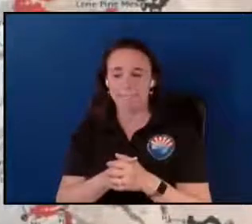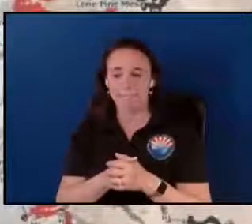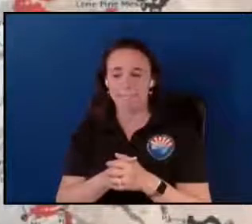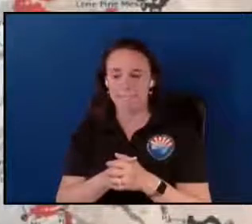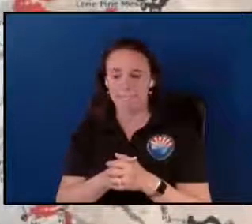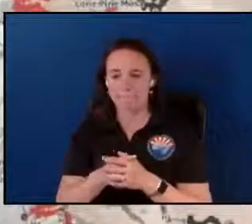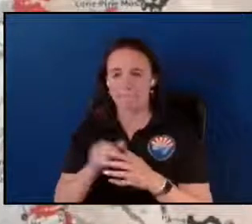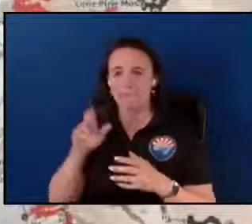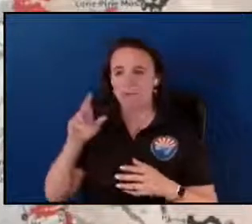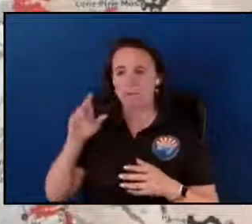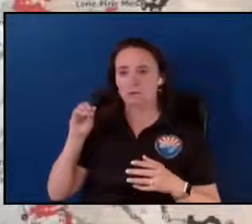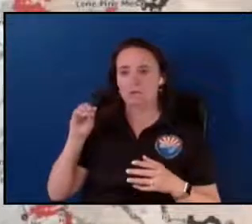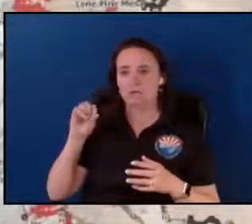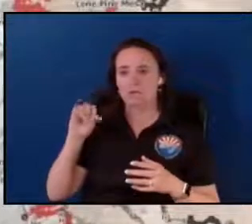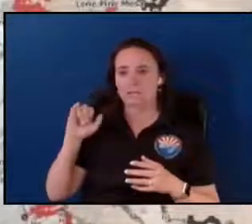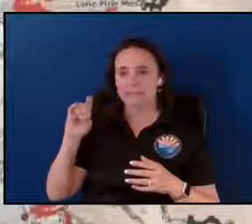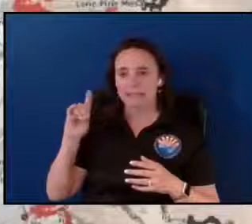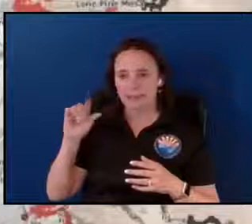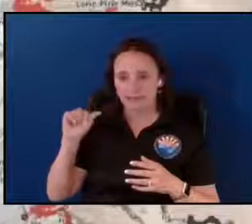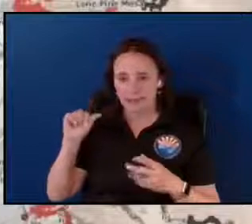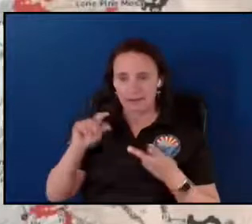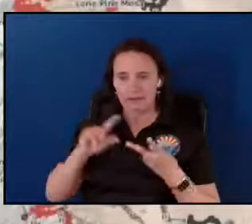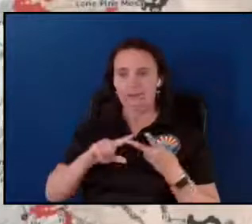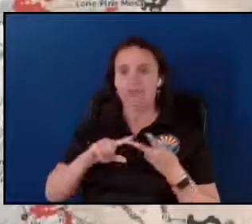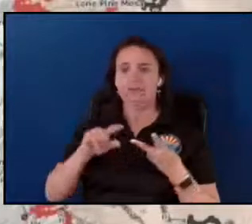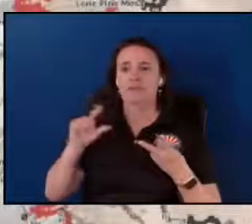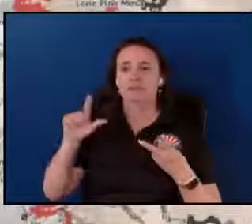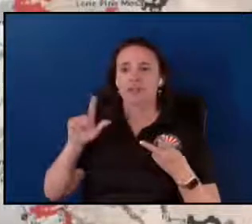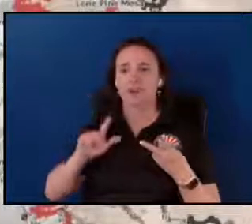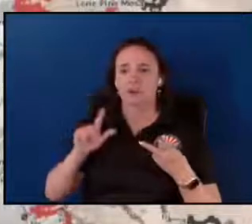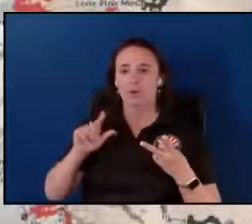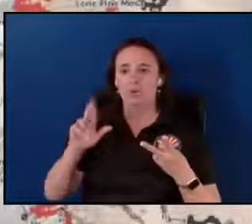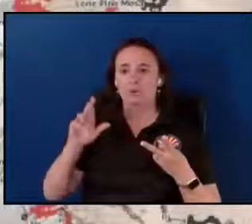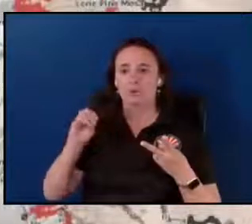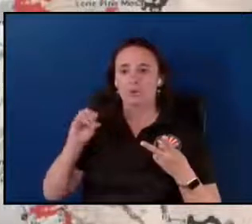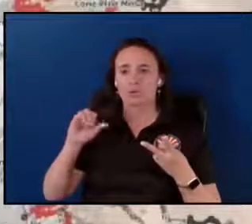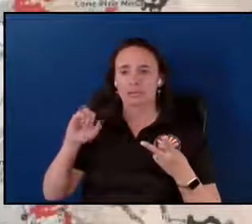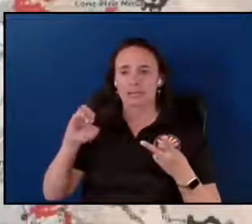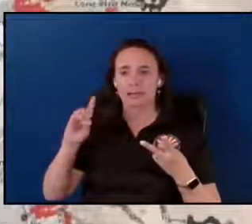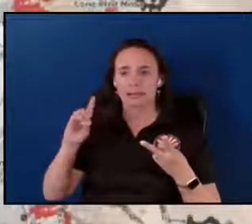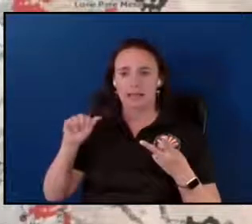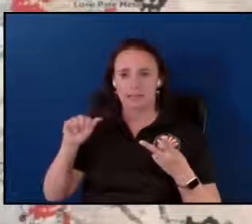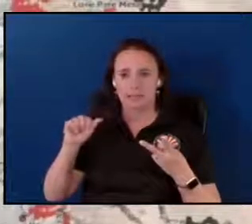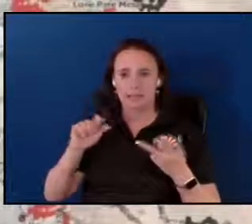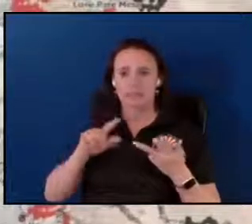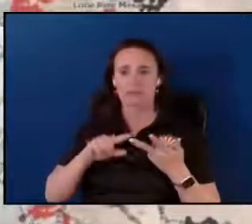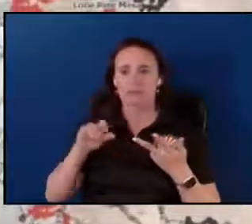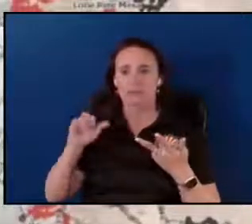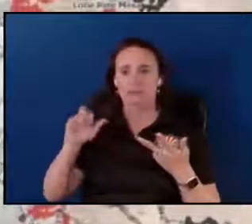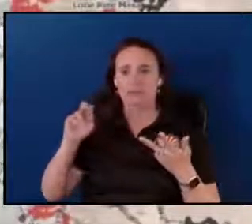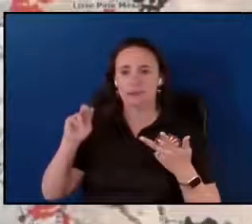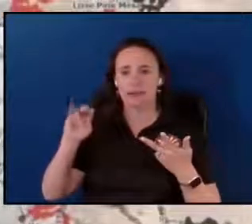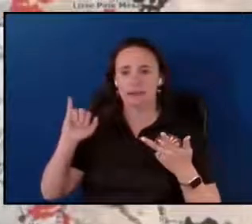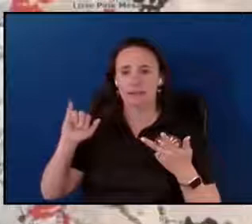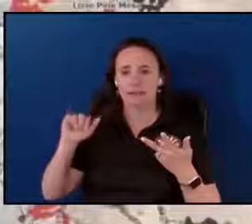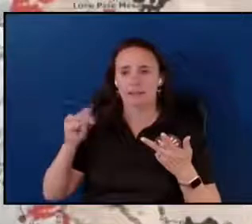Rosiada and Lower Rosiada. That also includes San Ignacio, that San Ignacio